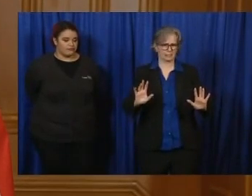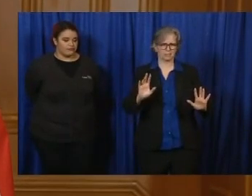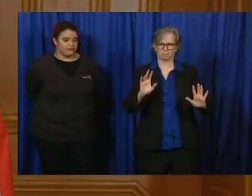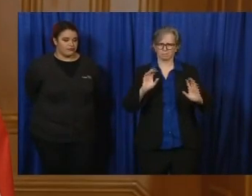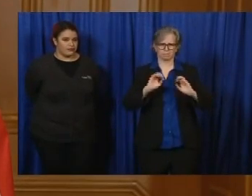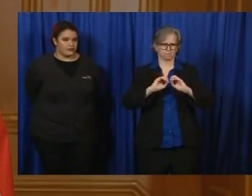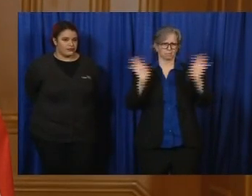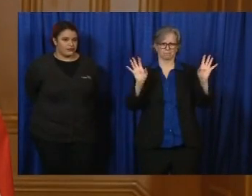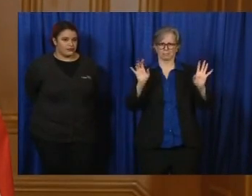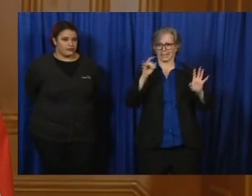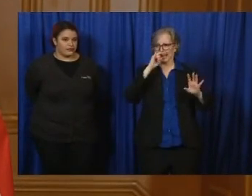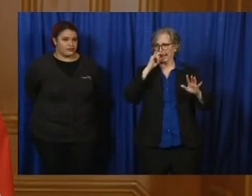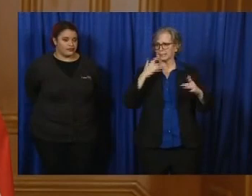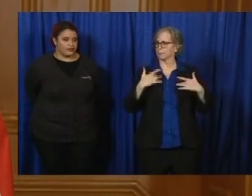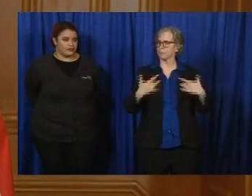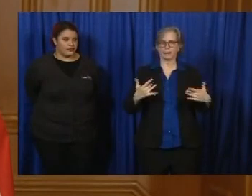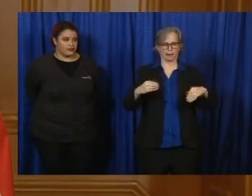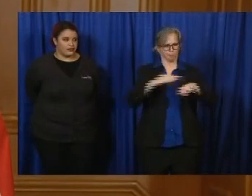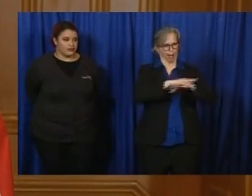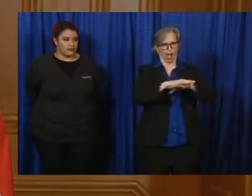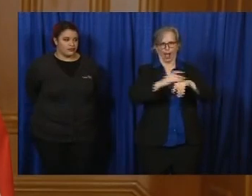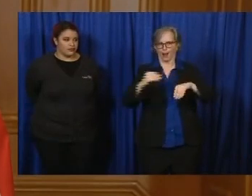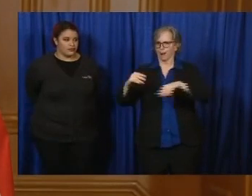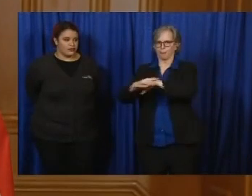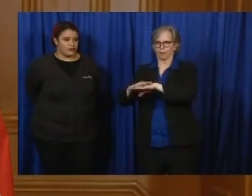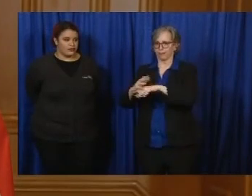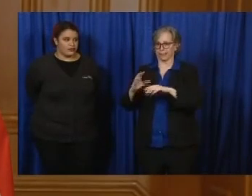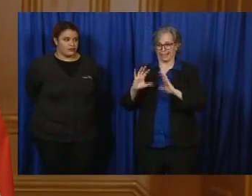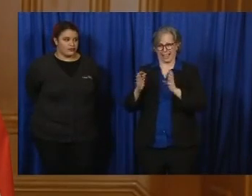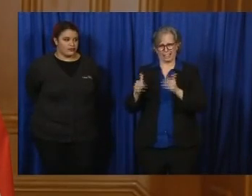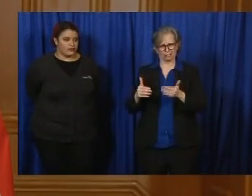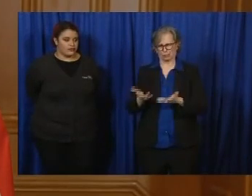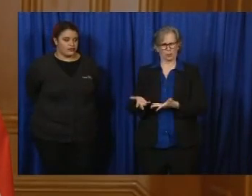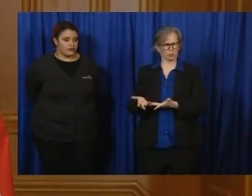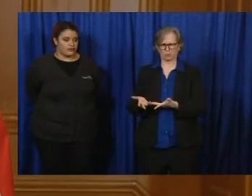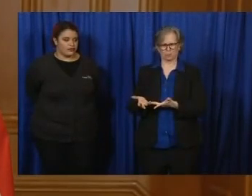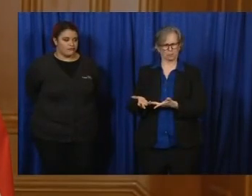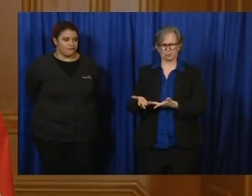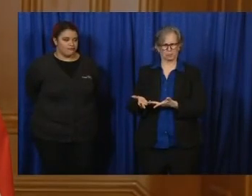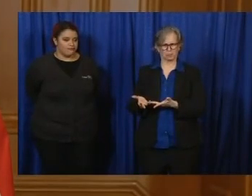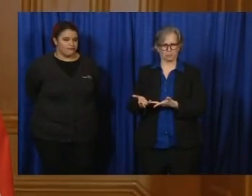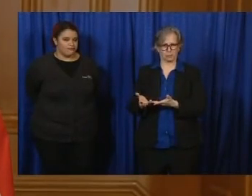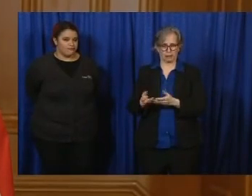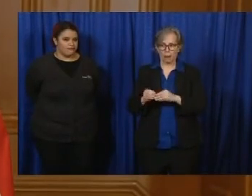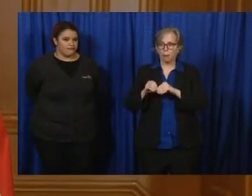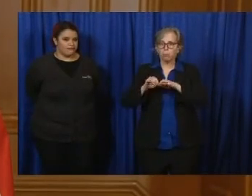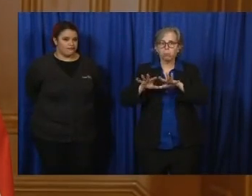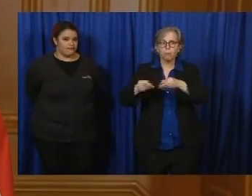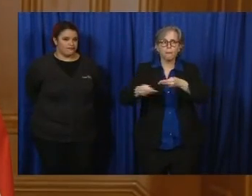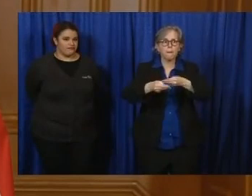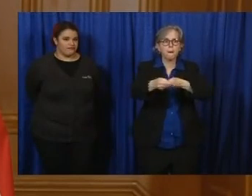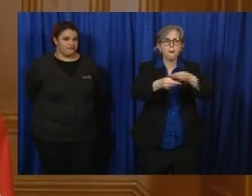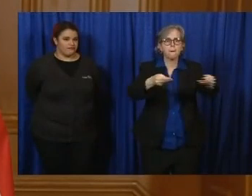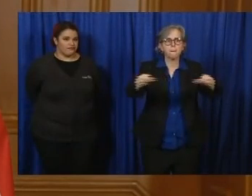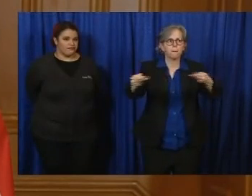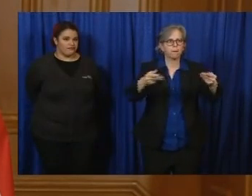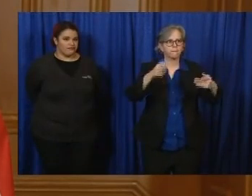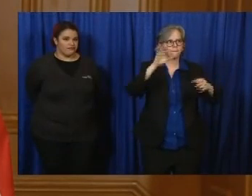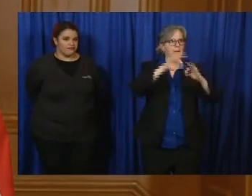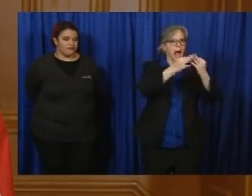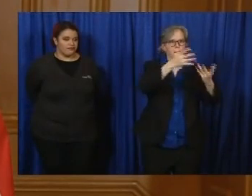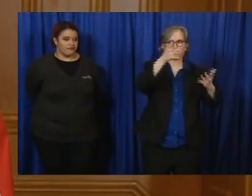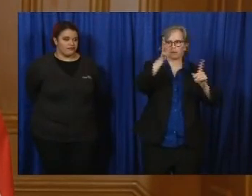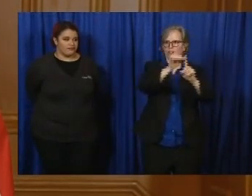kids in just one classroom, you've got many families represented. So if one brings in